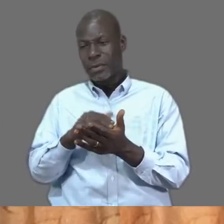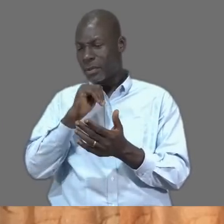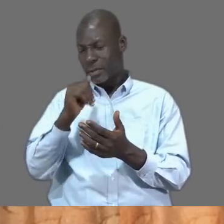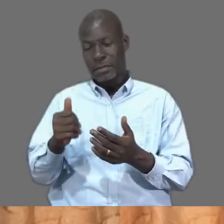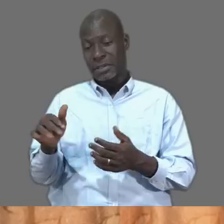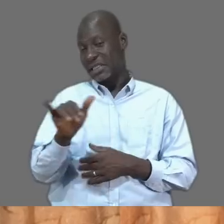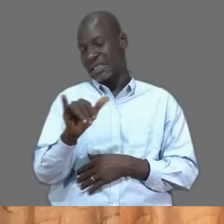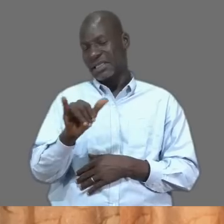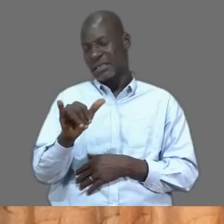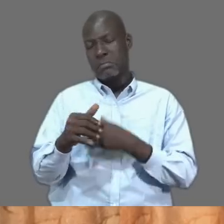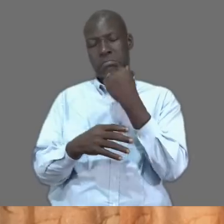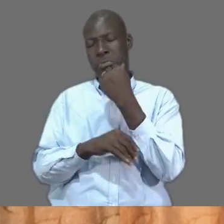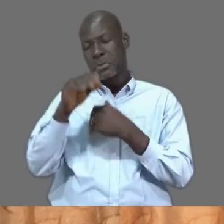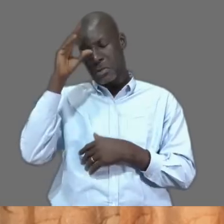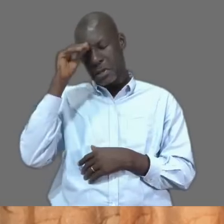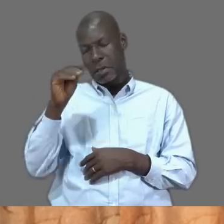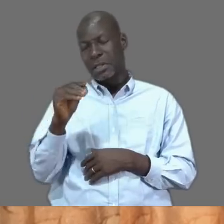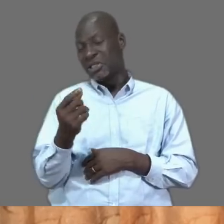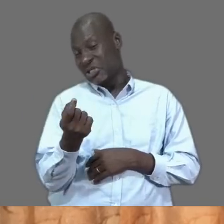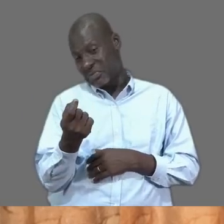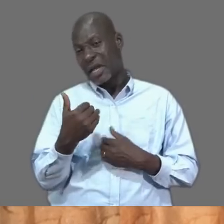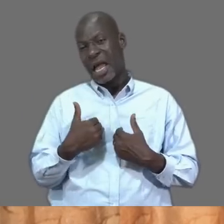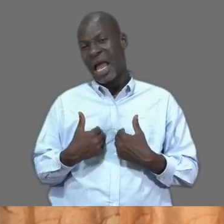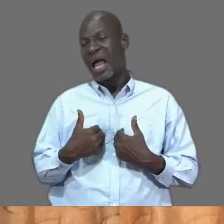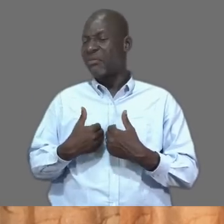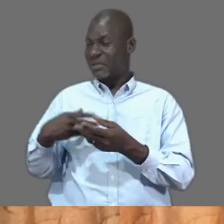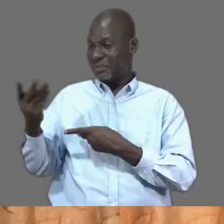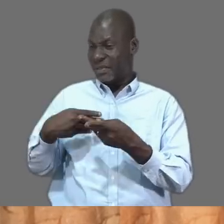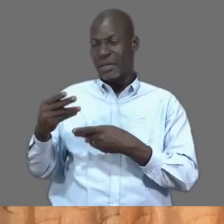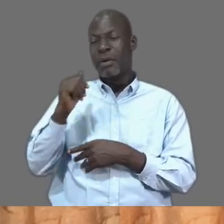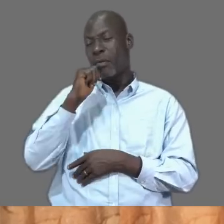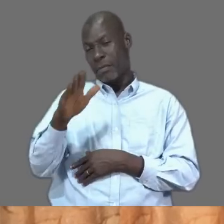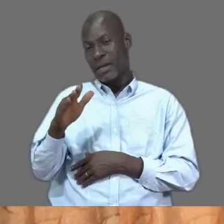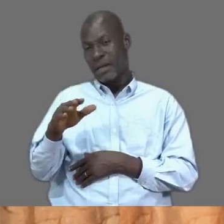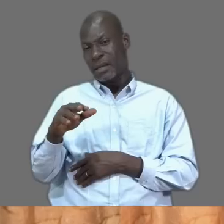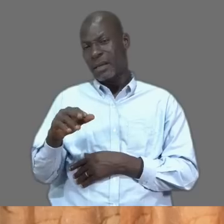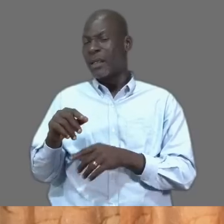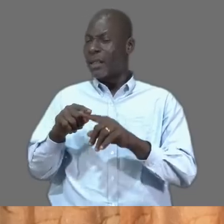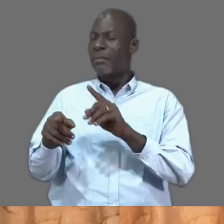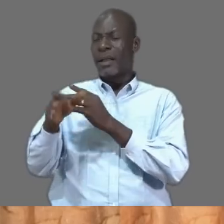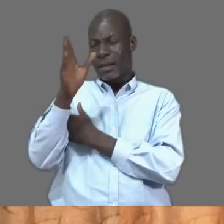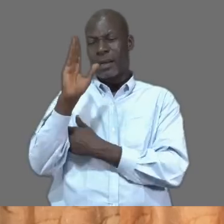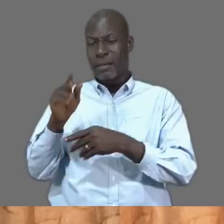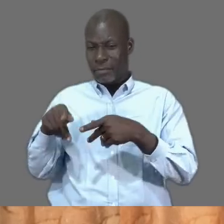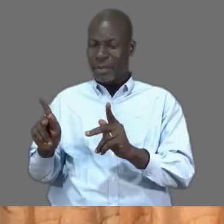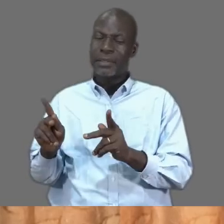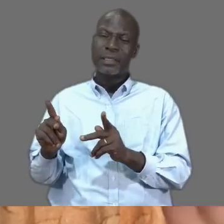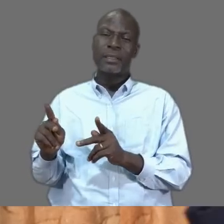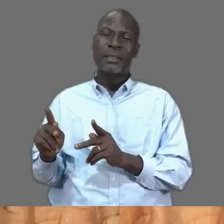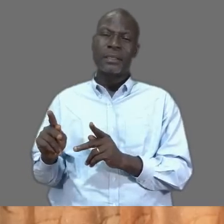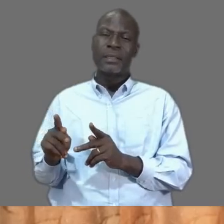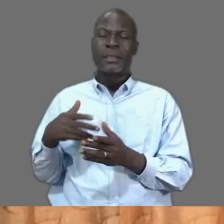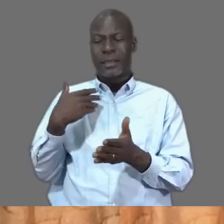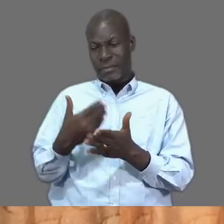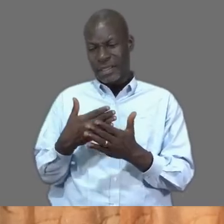ohia ni ba wo nwi na wo kakra wo nya no na wo che mama embom se urade bo na so ware oba no a en na